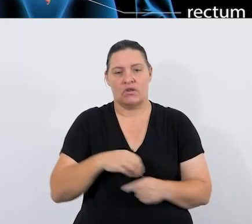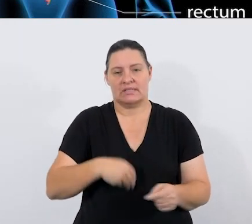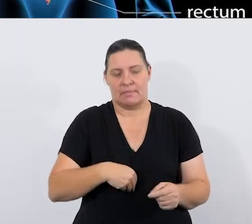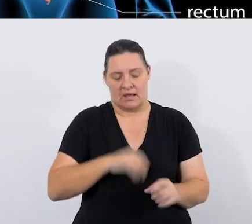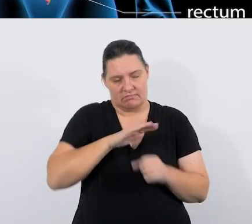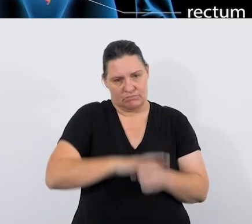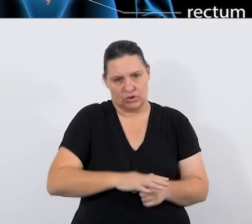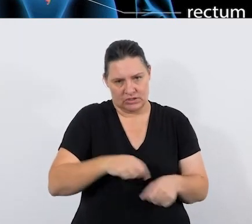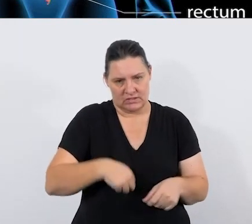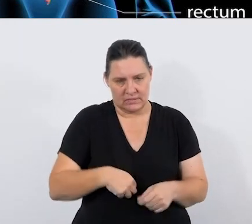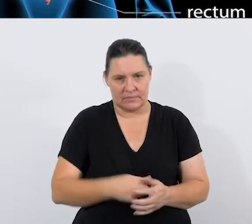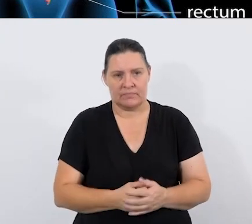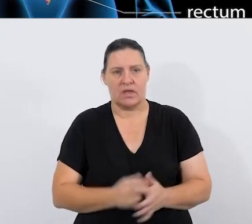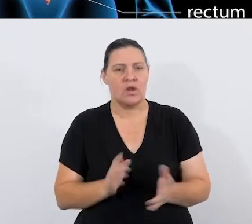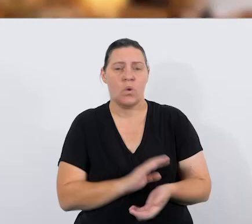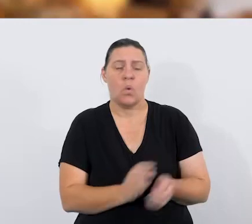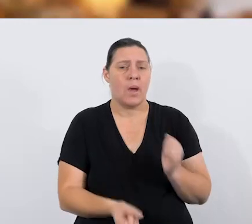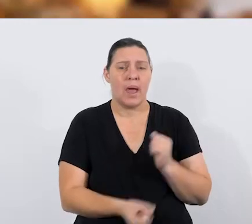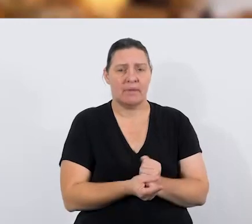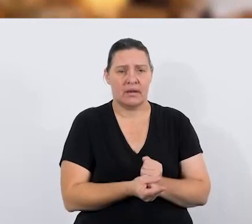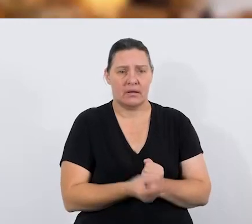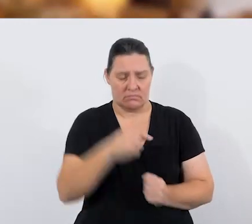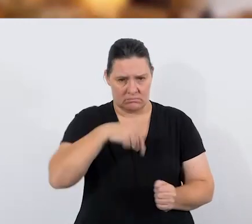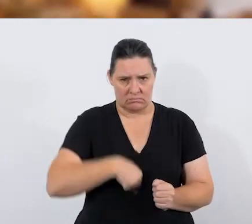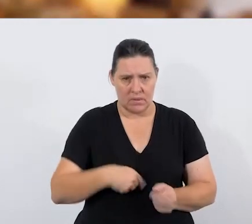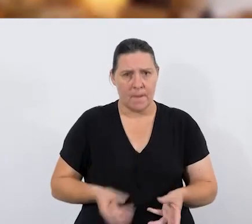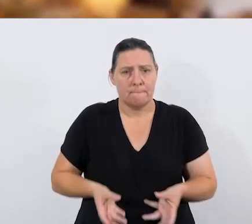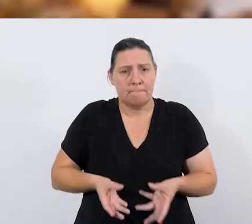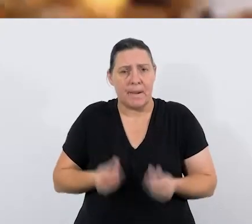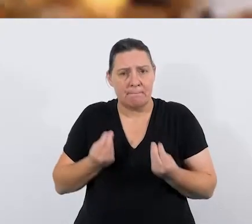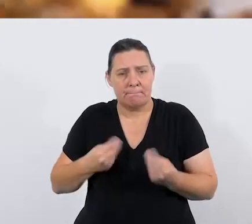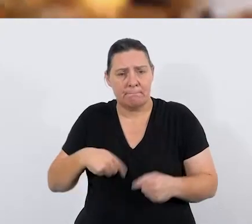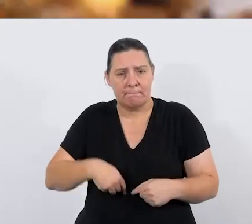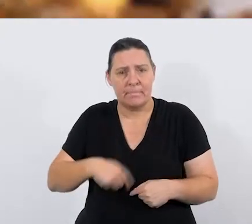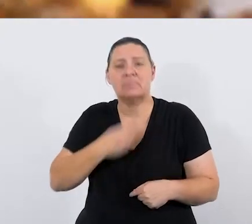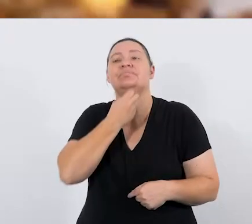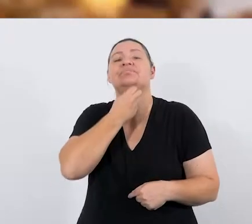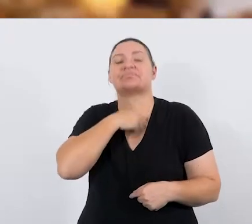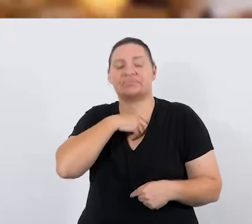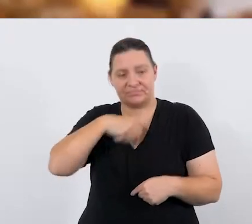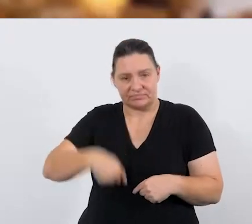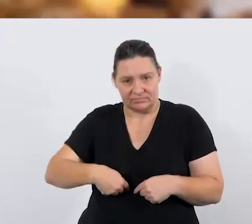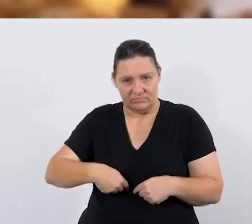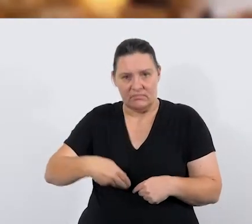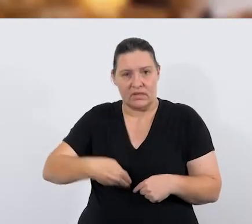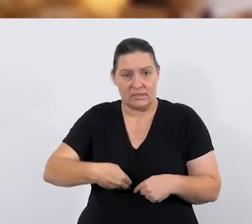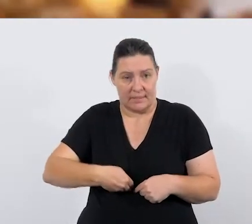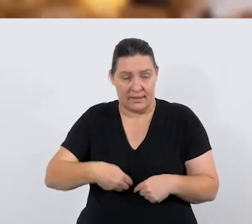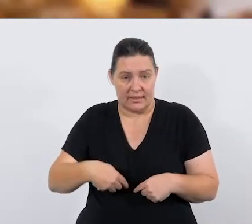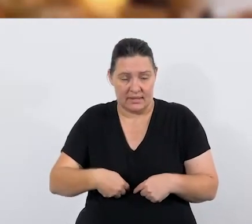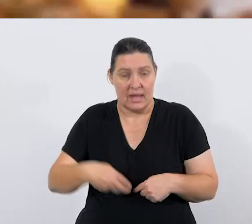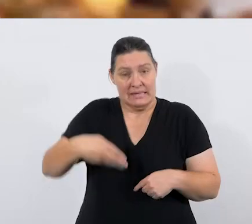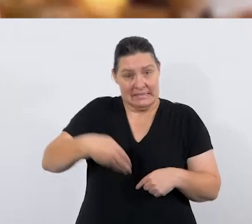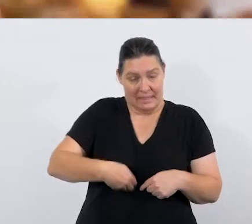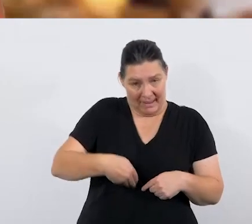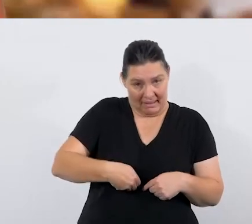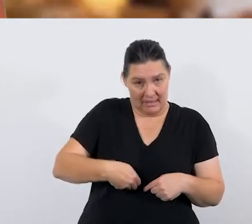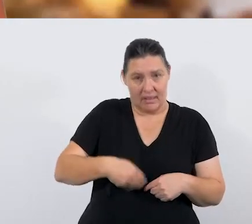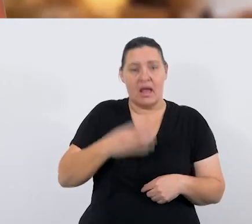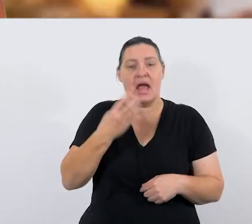third process. The third process is absorption. So when we are speaking about absorption, this is when